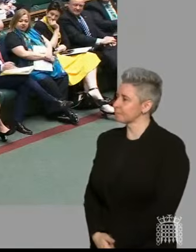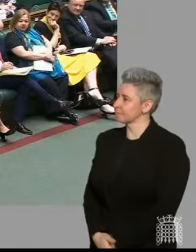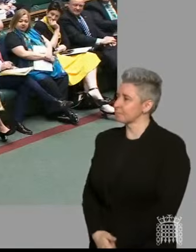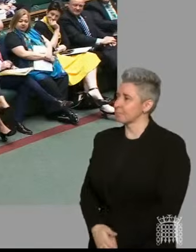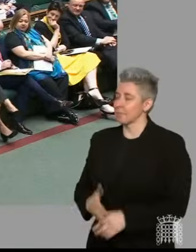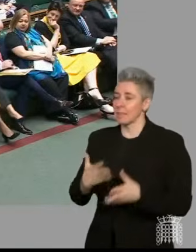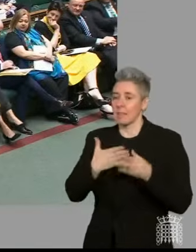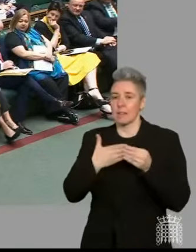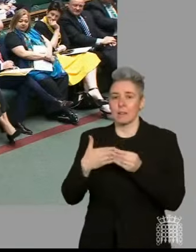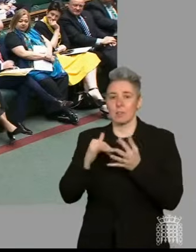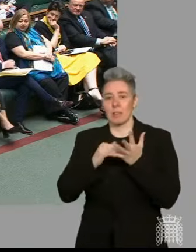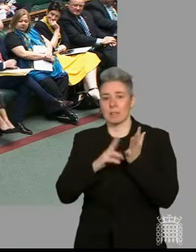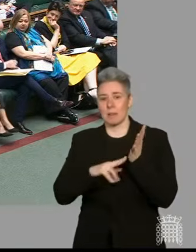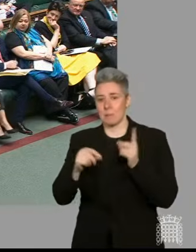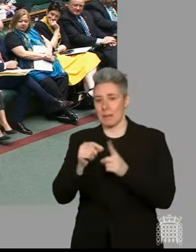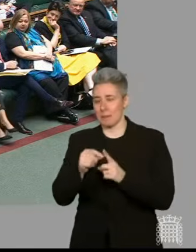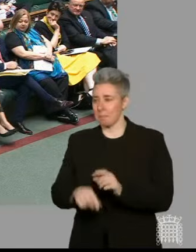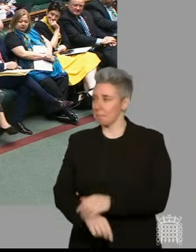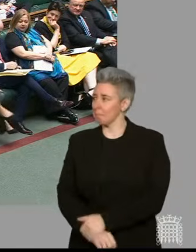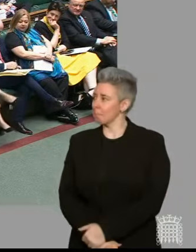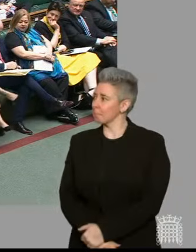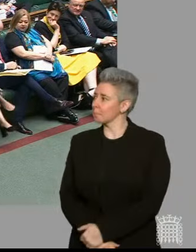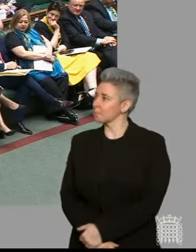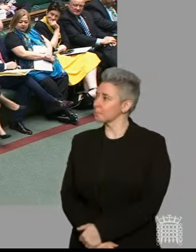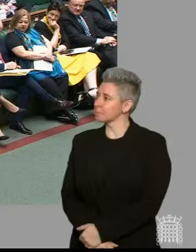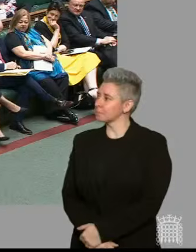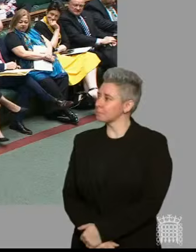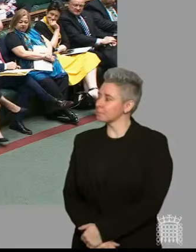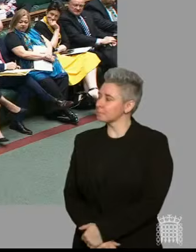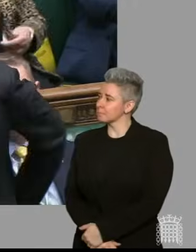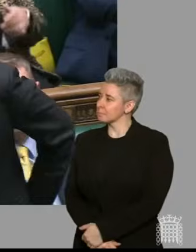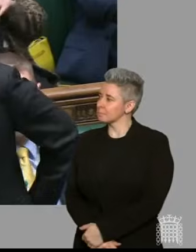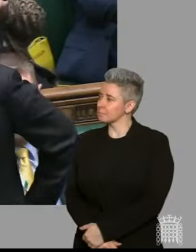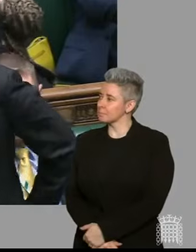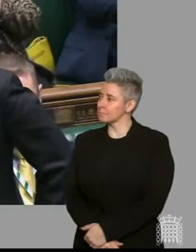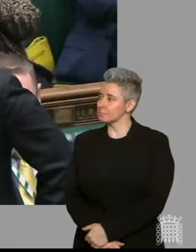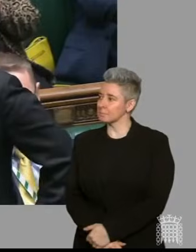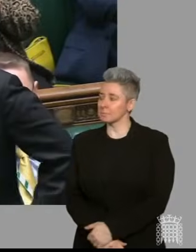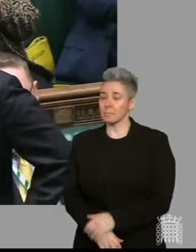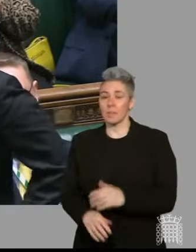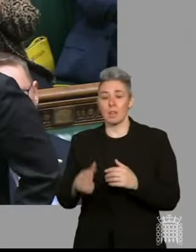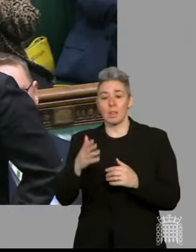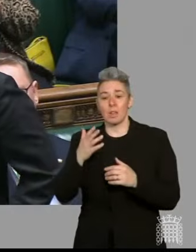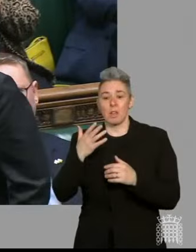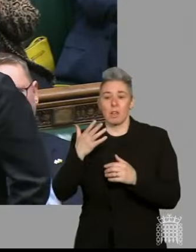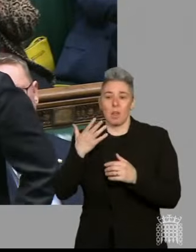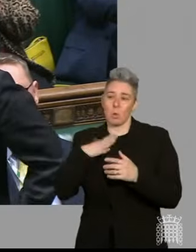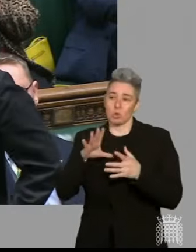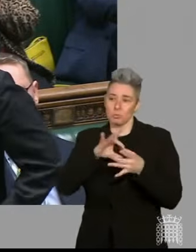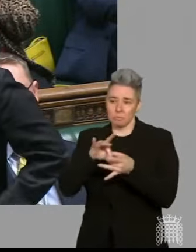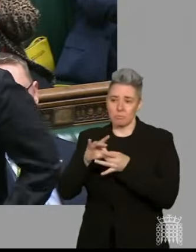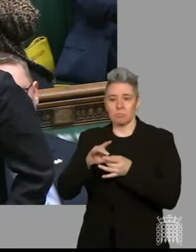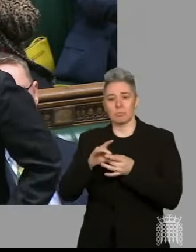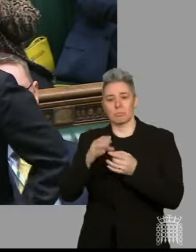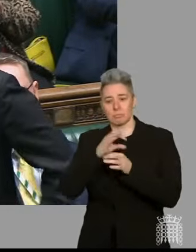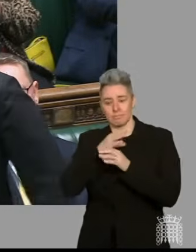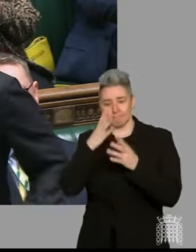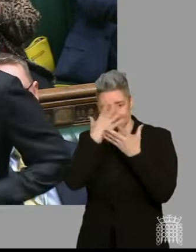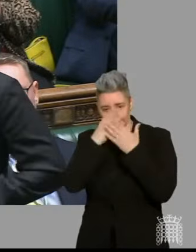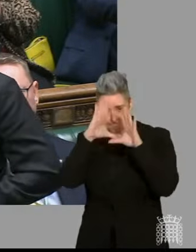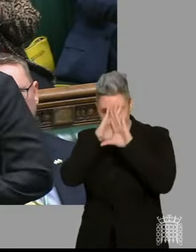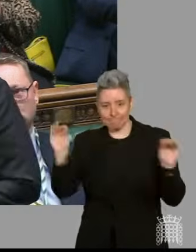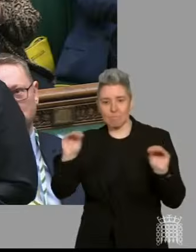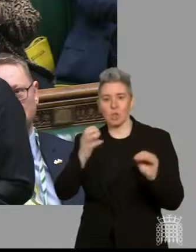May I join in wishing the Jewish community a happy Passover and also in sending my condolences to the families